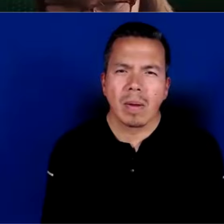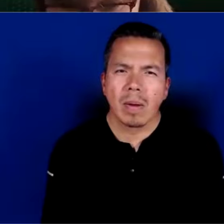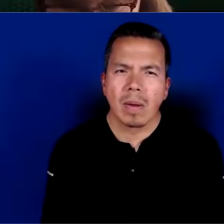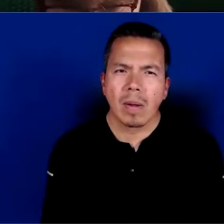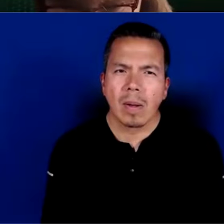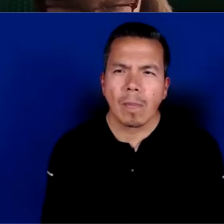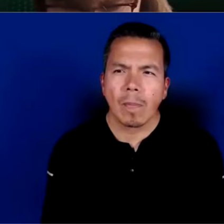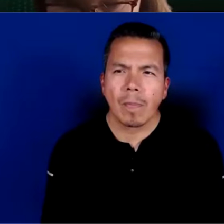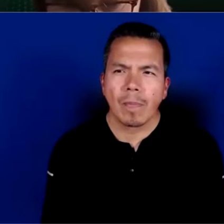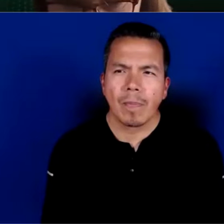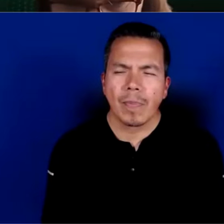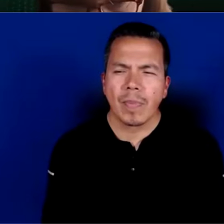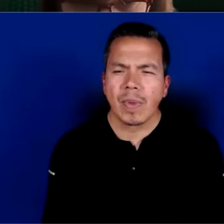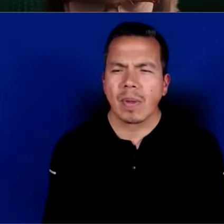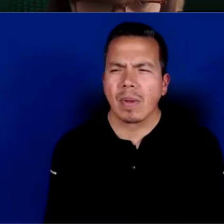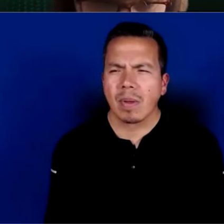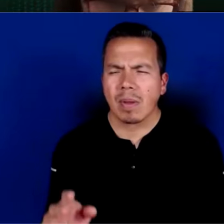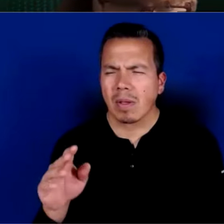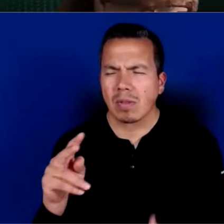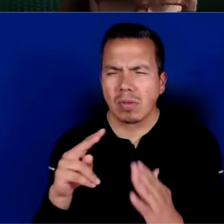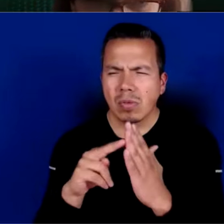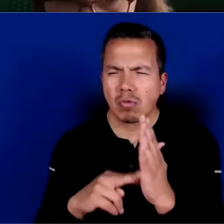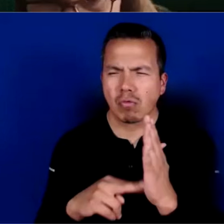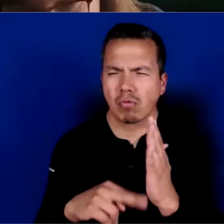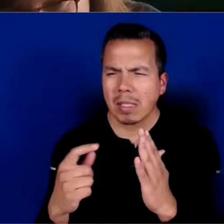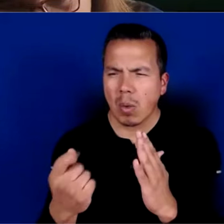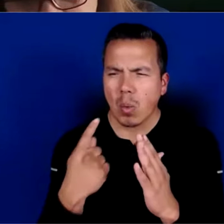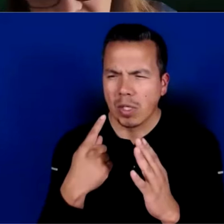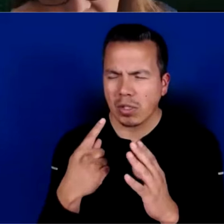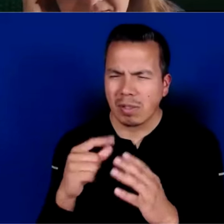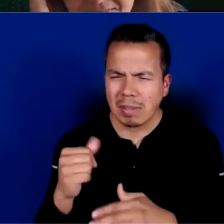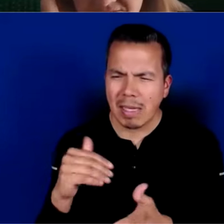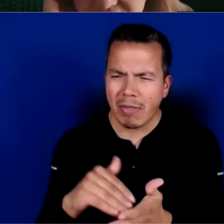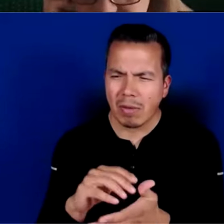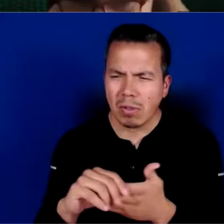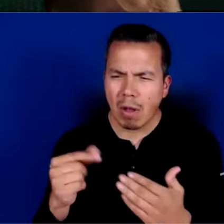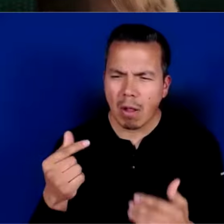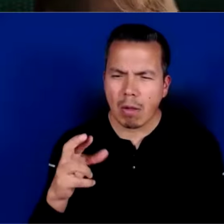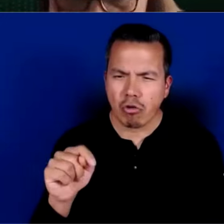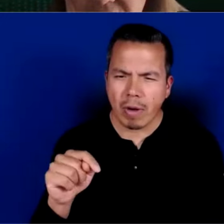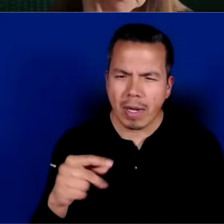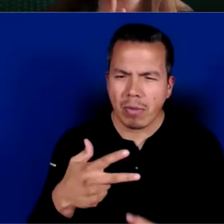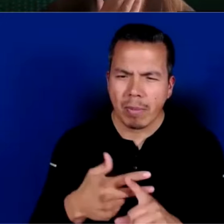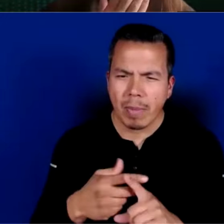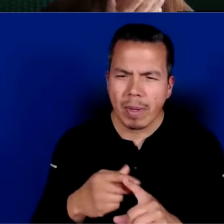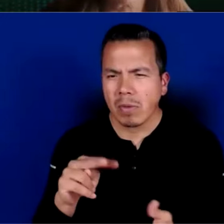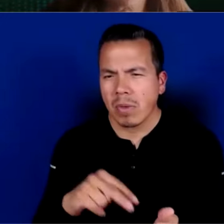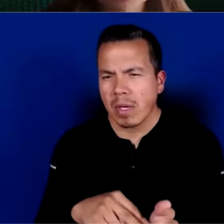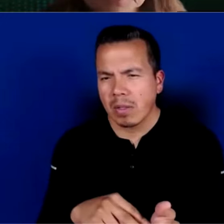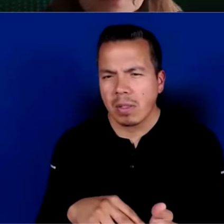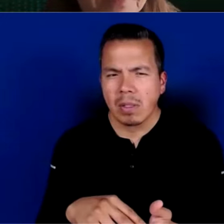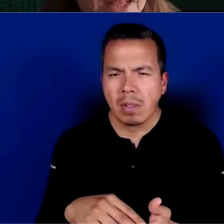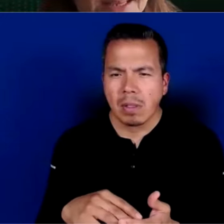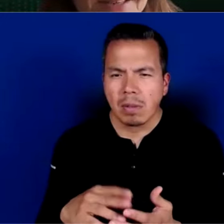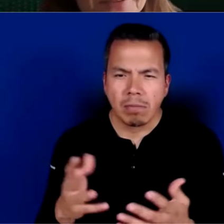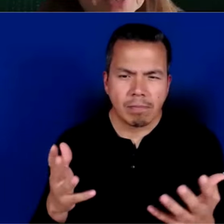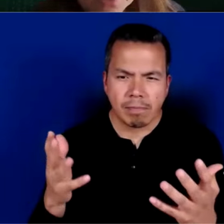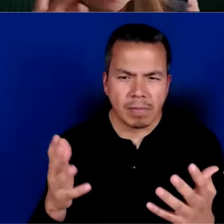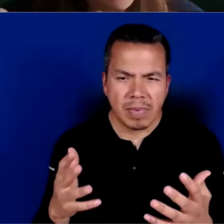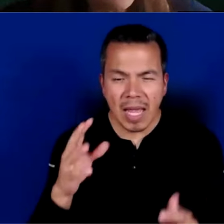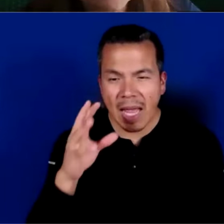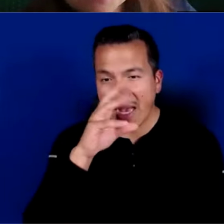a $10,000 grant, would it be like 3 months of 3,000, 2 months of 2,000? Well, yeah, I